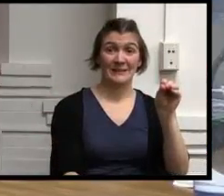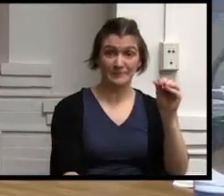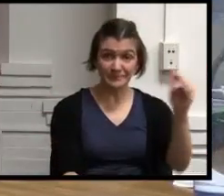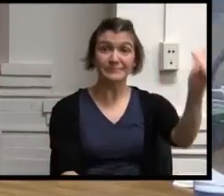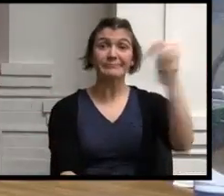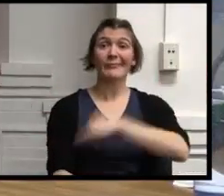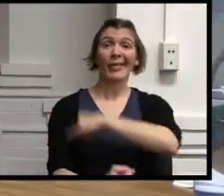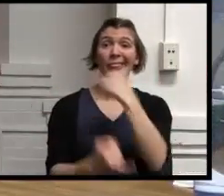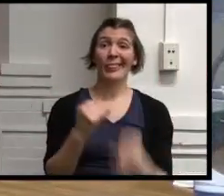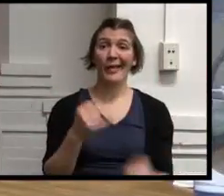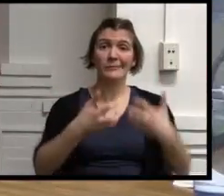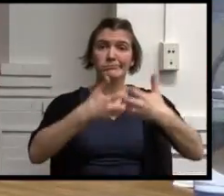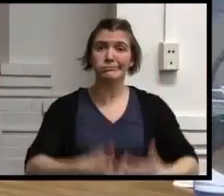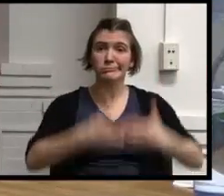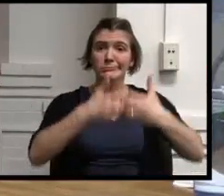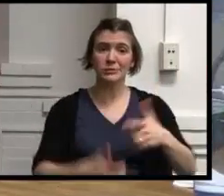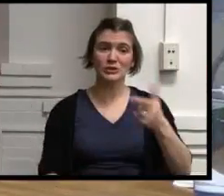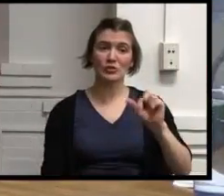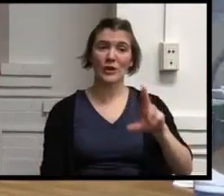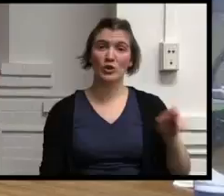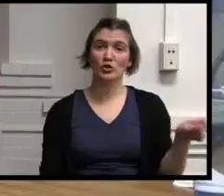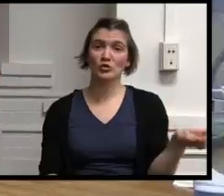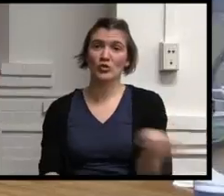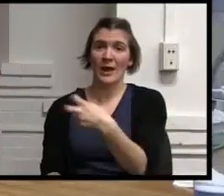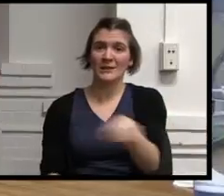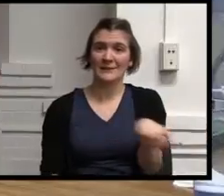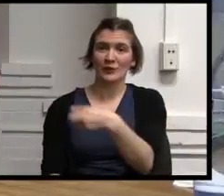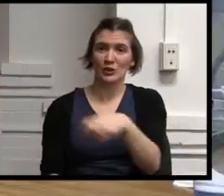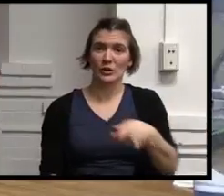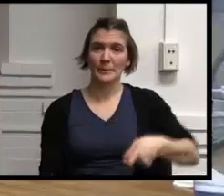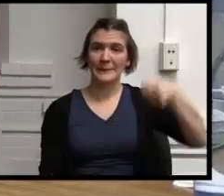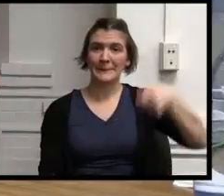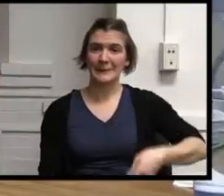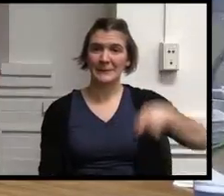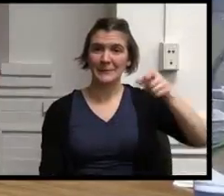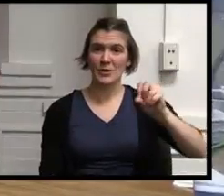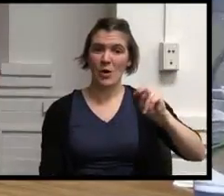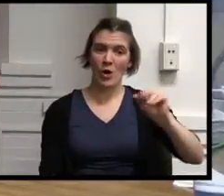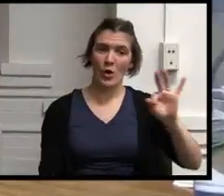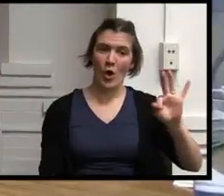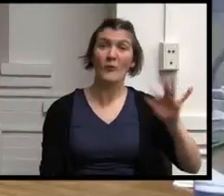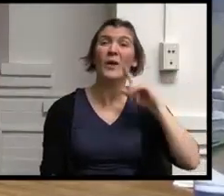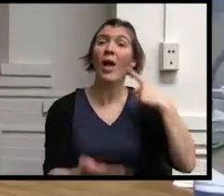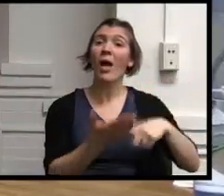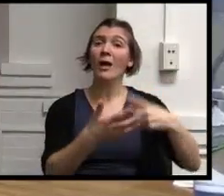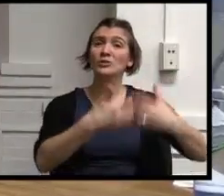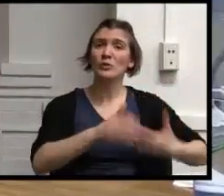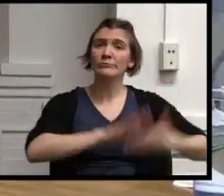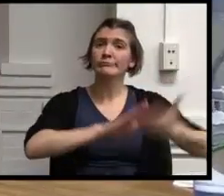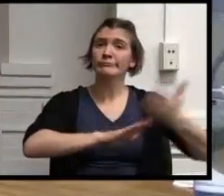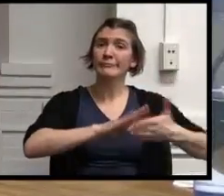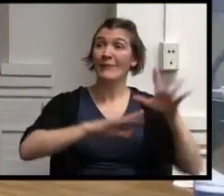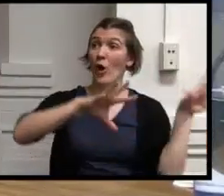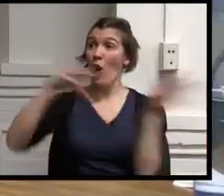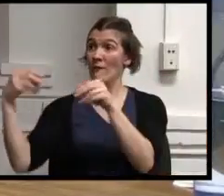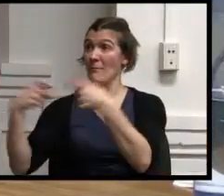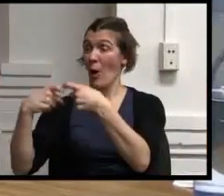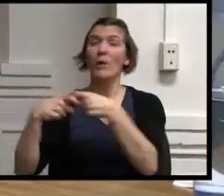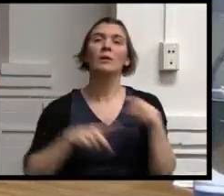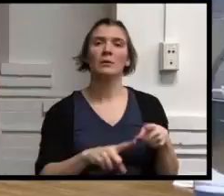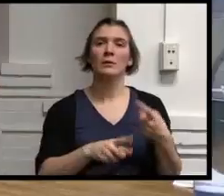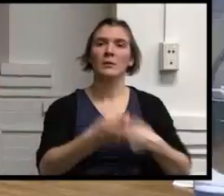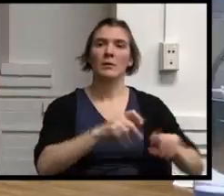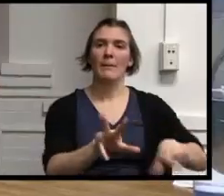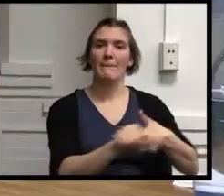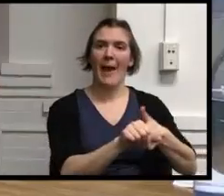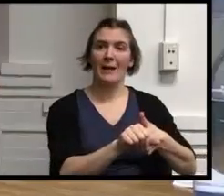And lastly, a generator transfer switch for West Brattleboro. We've talked in prior meetings about the generators and how they were the